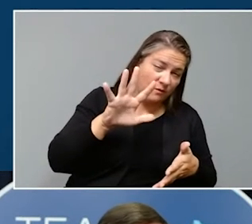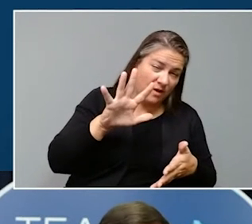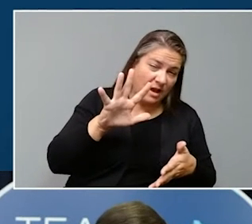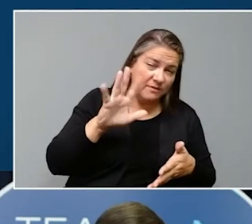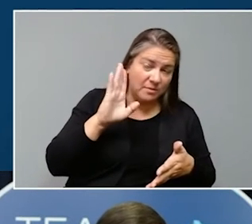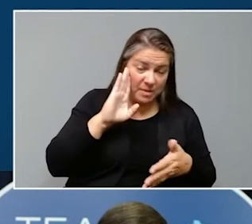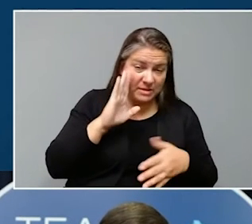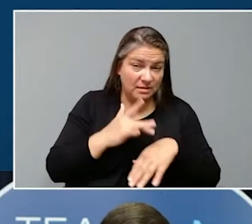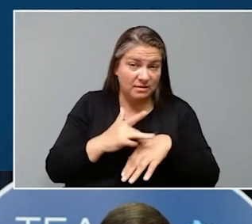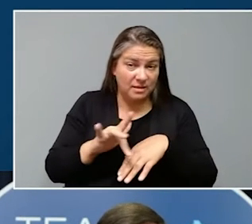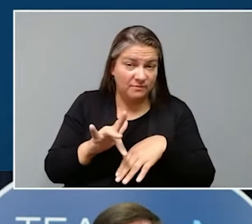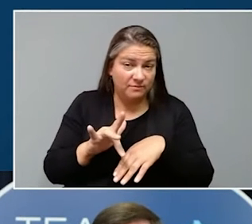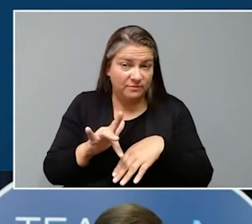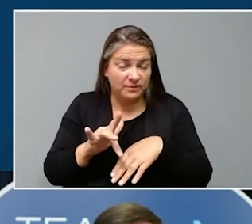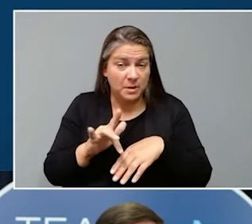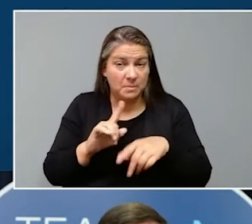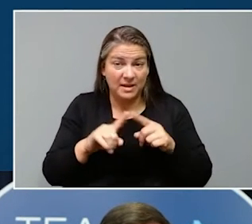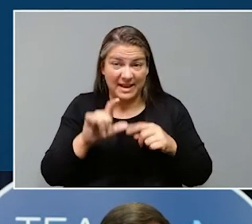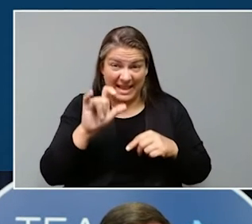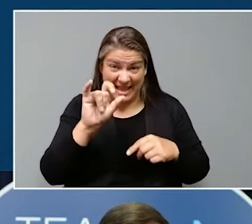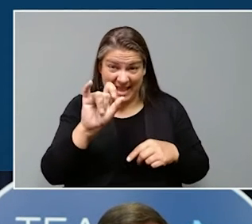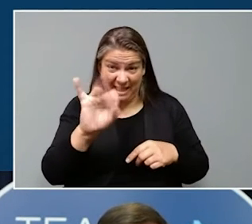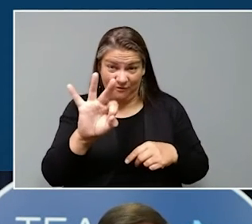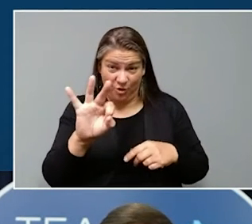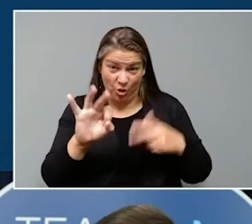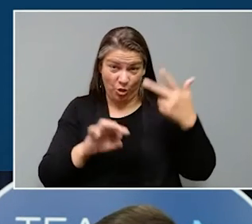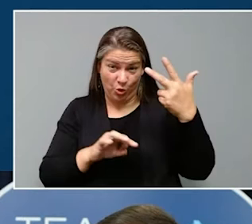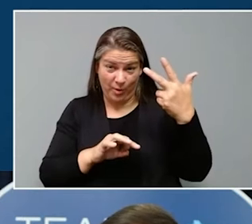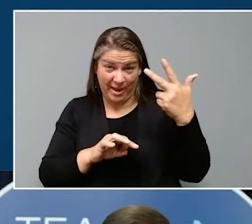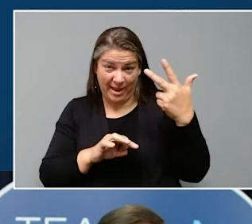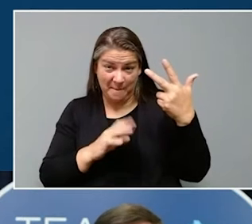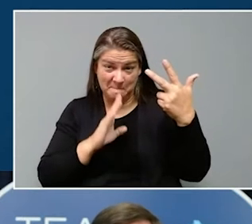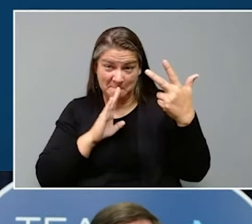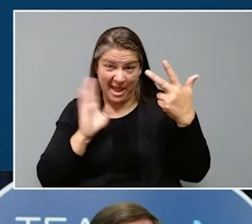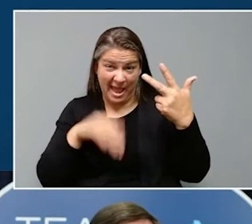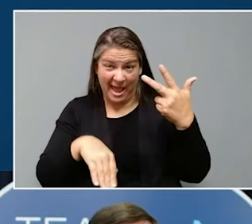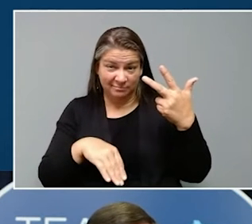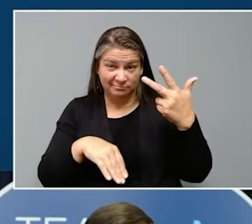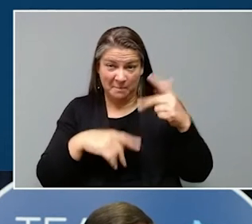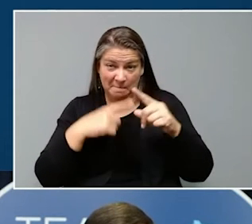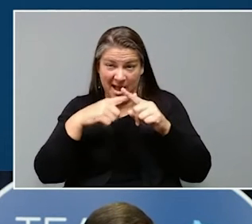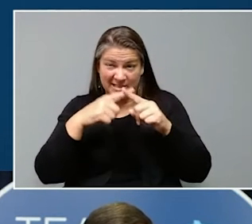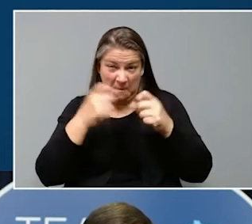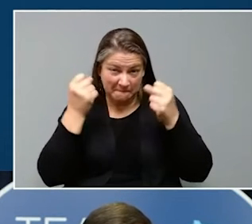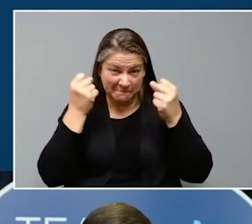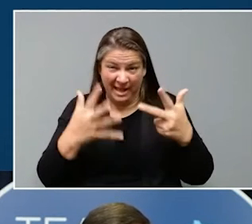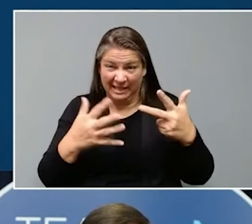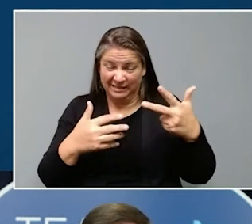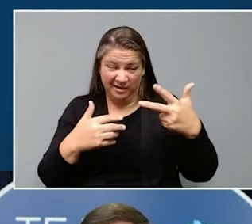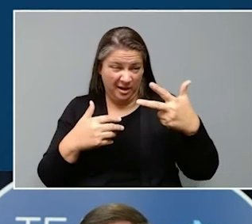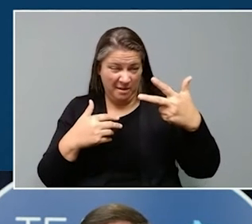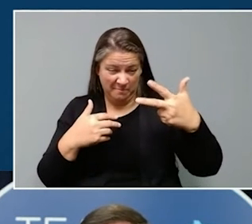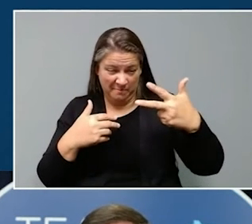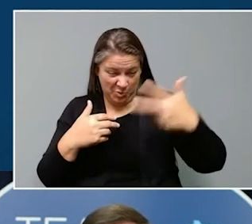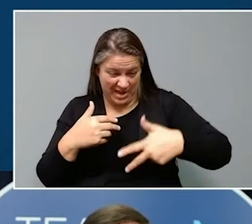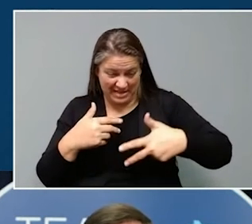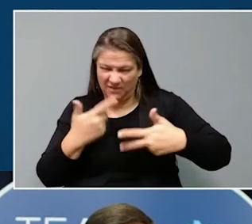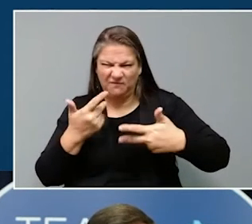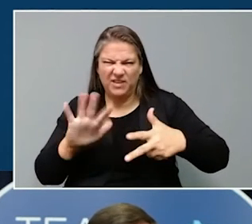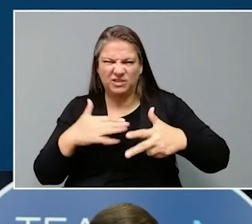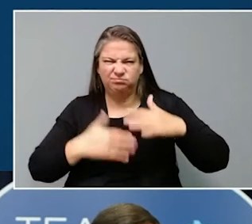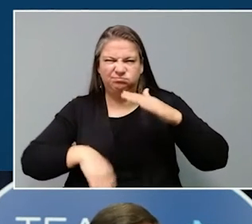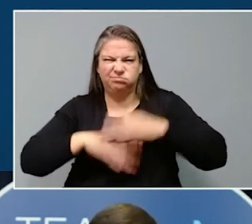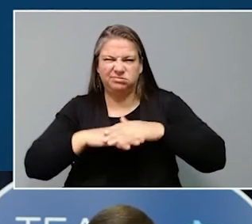we have three bad days. We have three bad outbreaks and we're in trouble. And remember, those are statewide. And a lot of those are